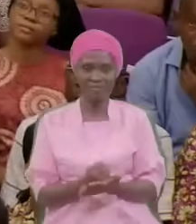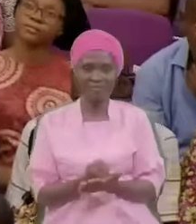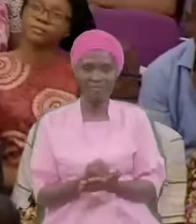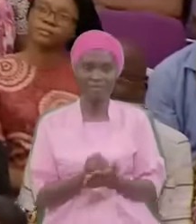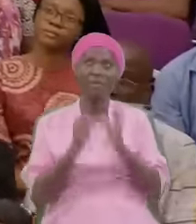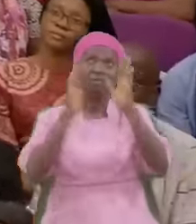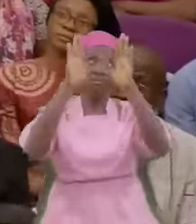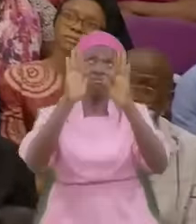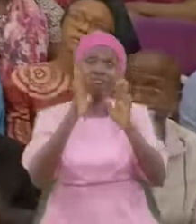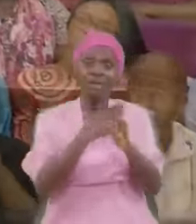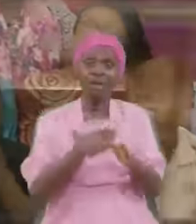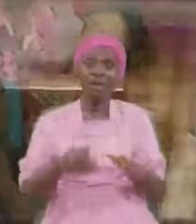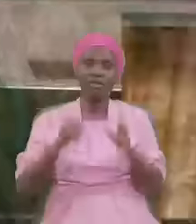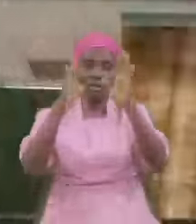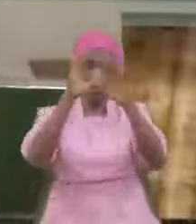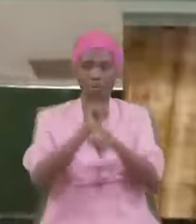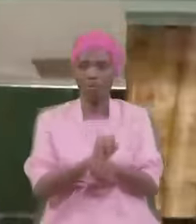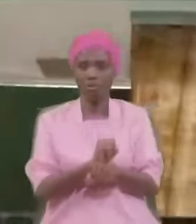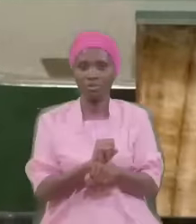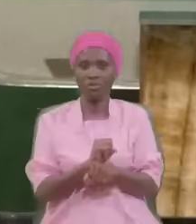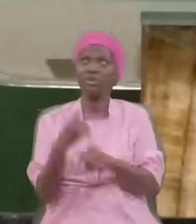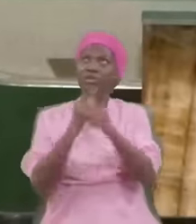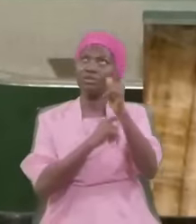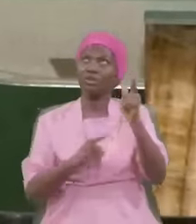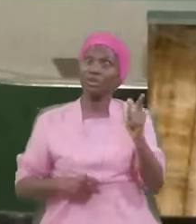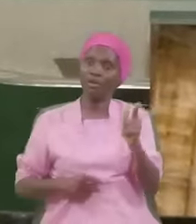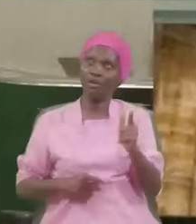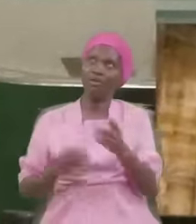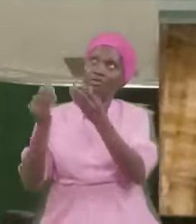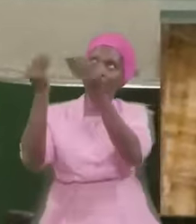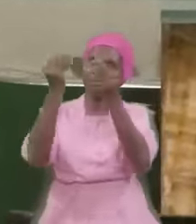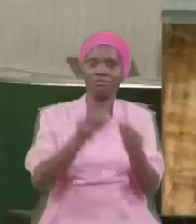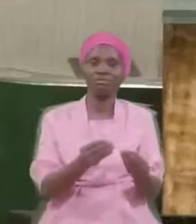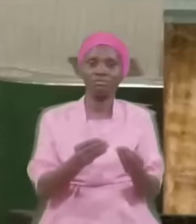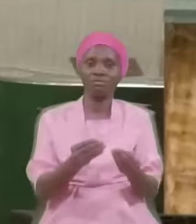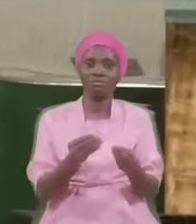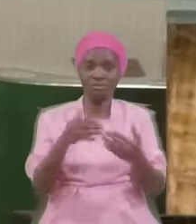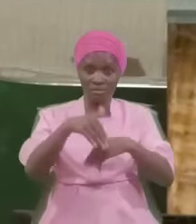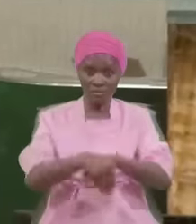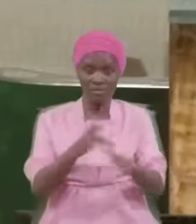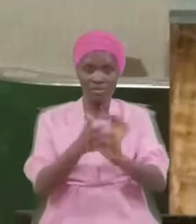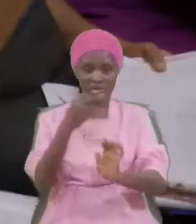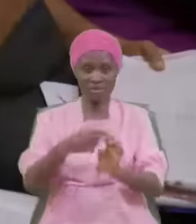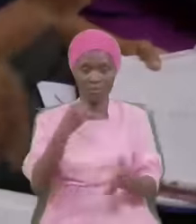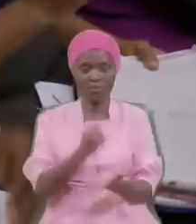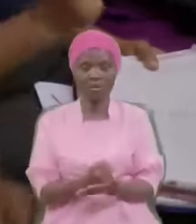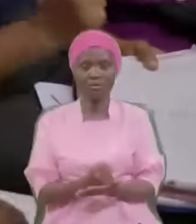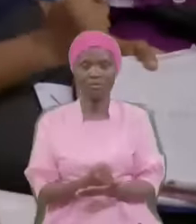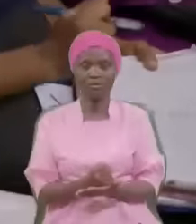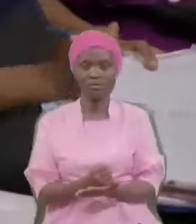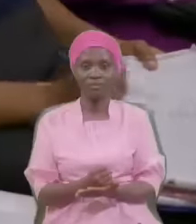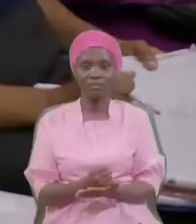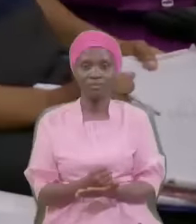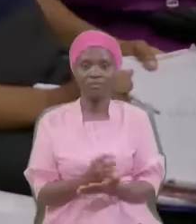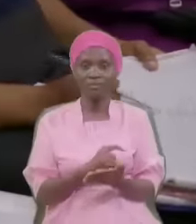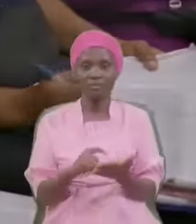and wonders the Lord just grants. He grants it tonight in Jesus' name. Look at